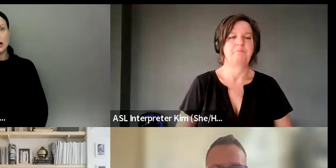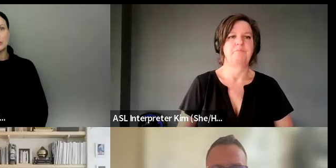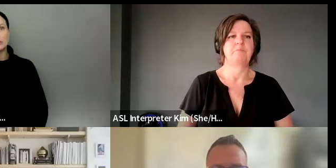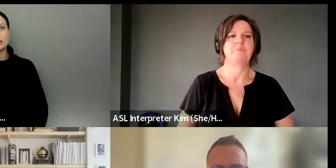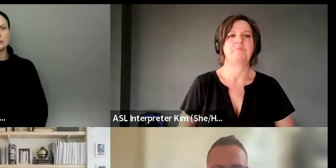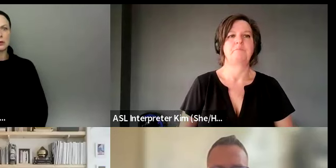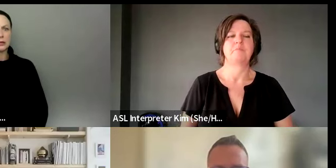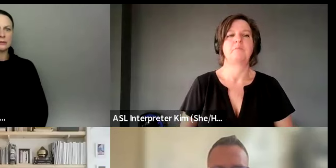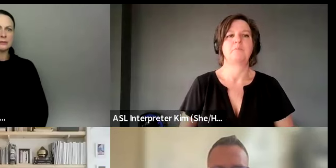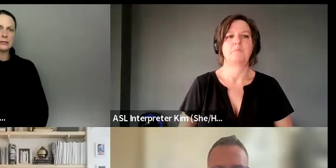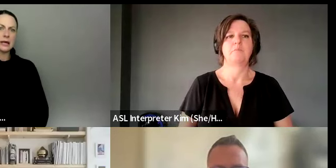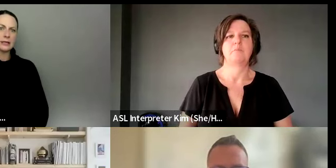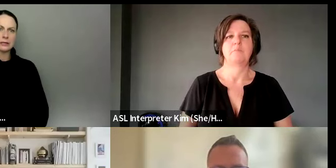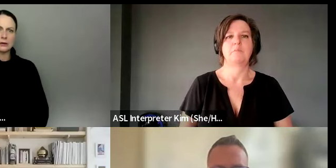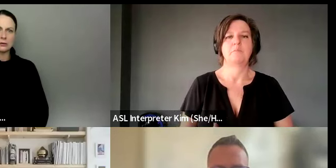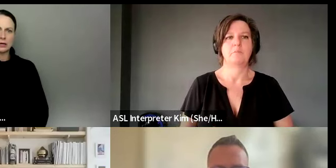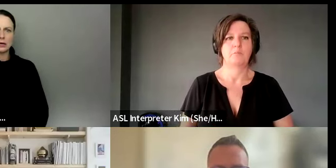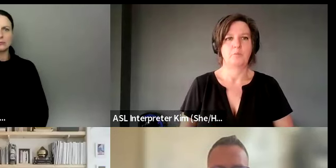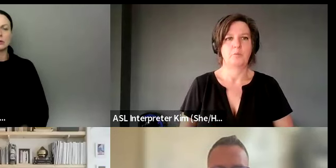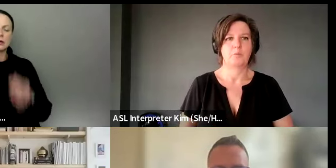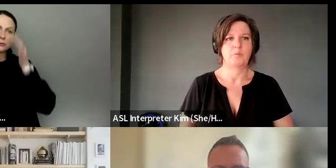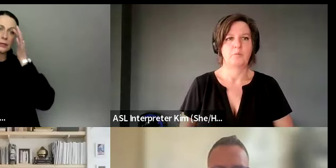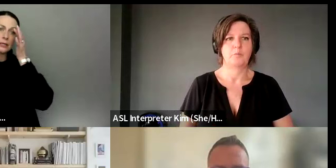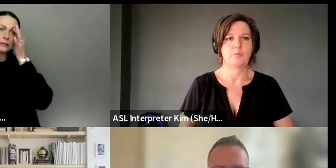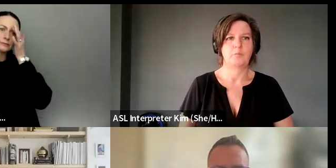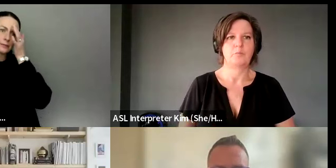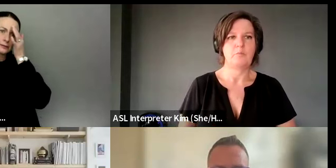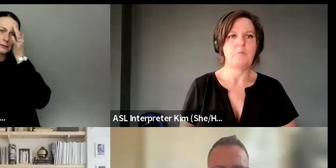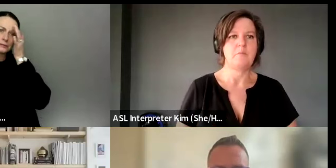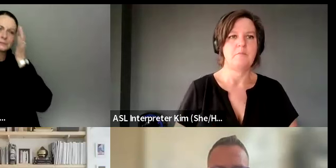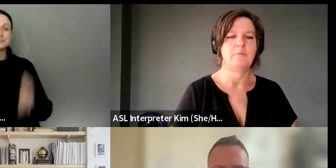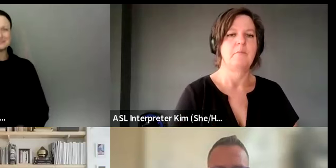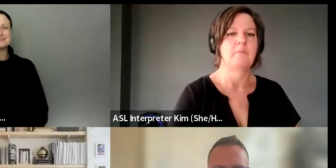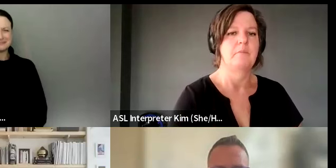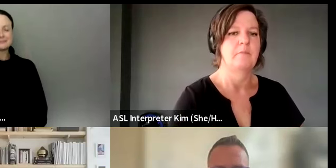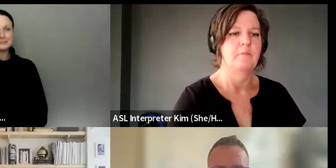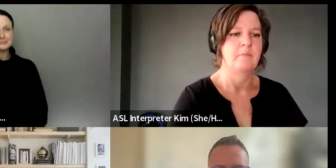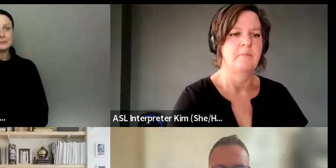if you need help, you can look at the ASL glossary,